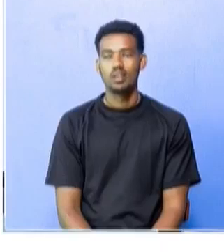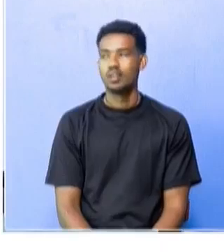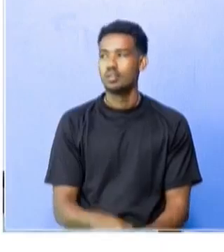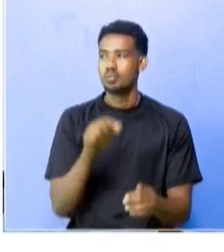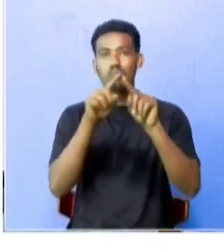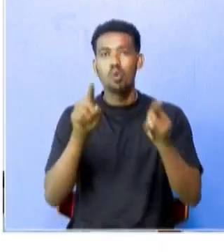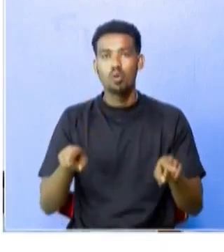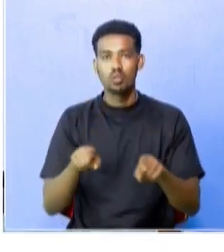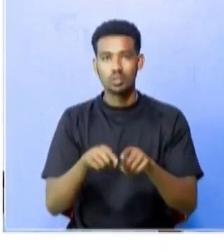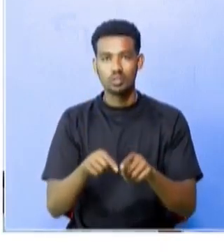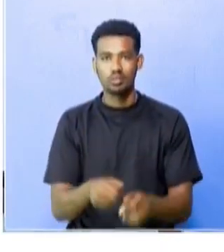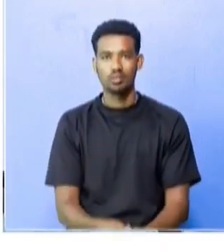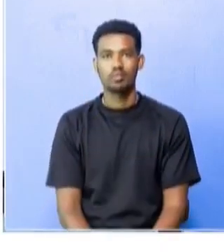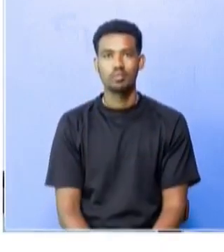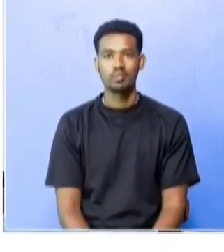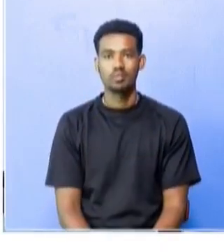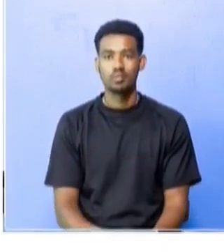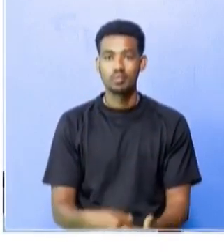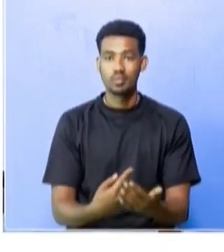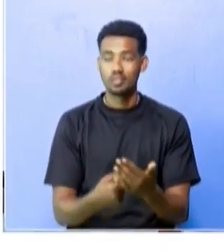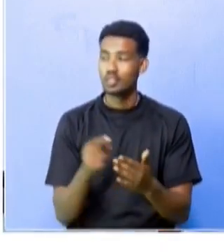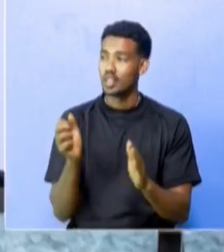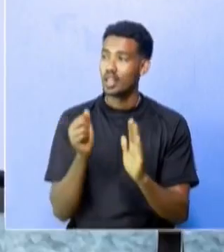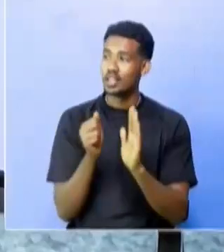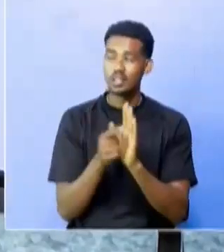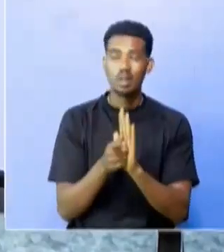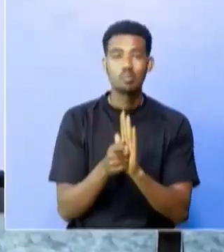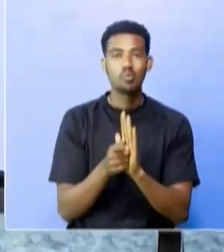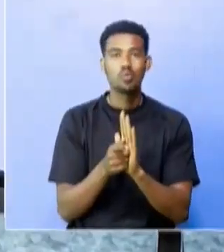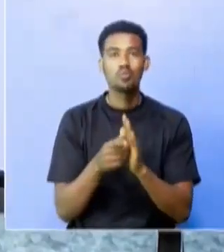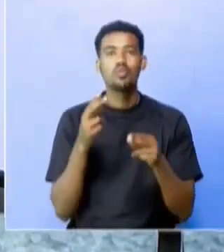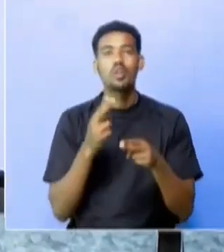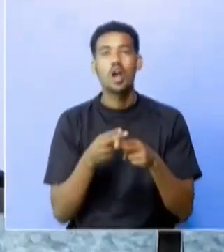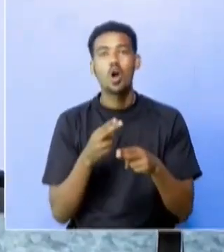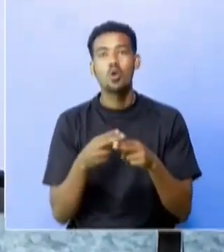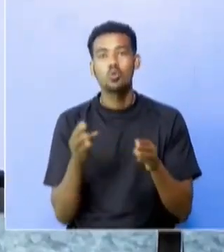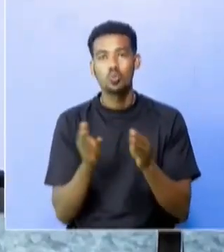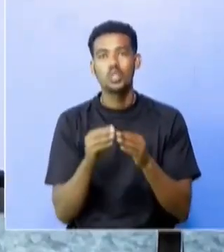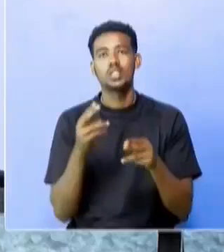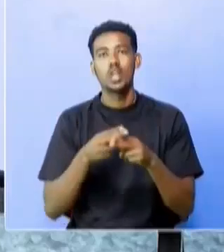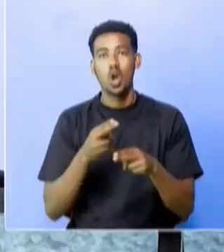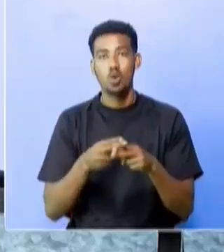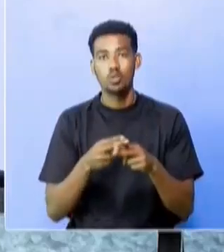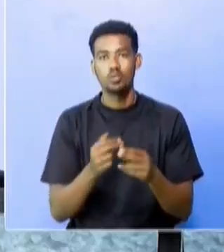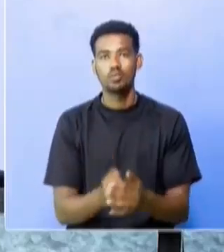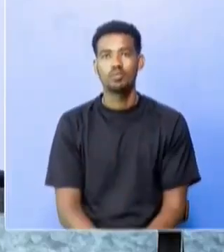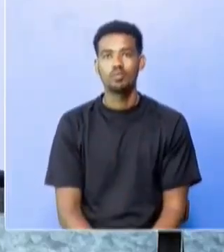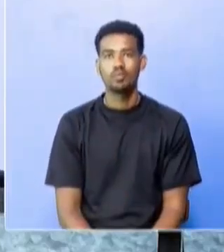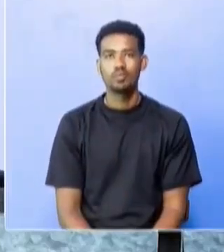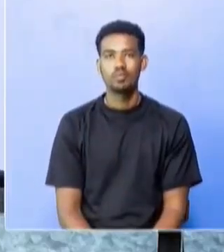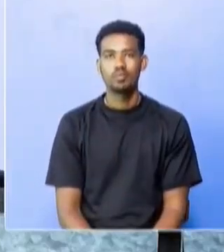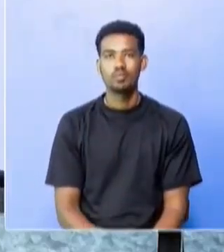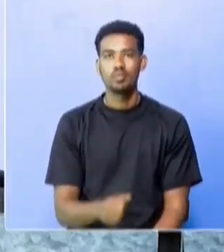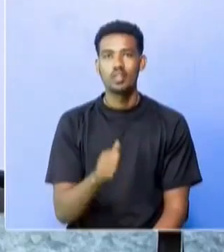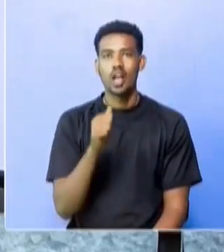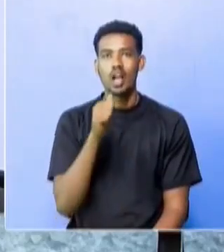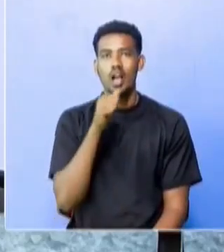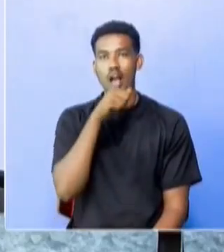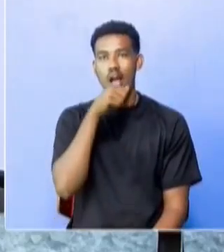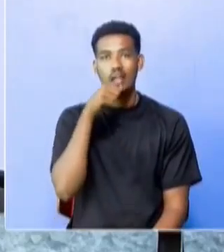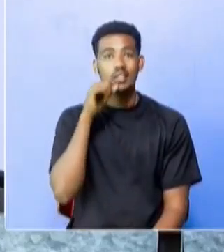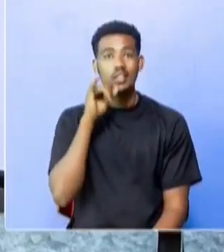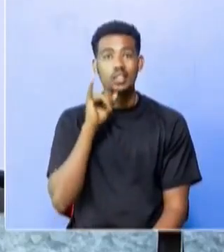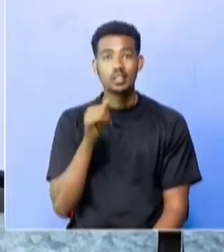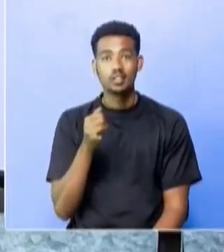Bird box. Here is an example of noun with noun. Let us add adjective with noun.